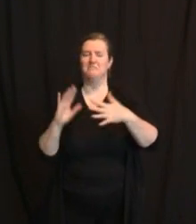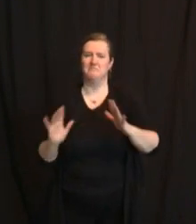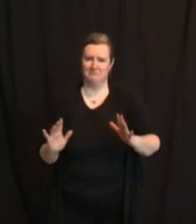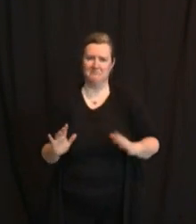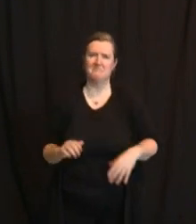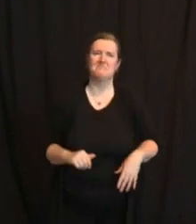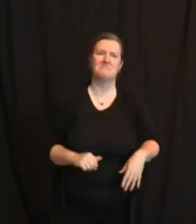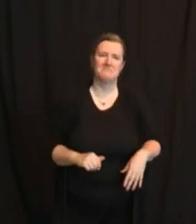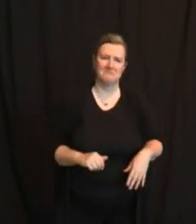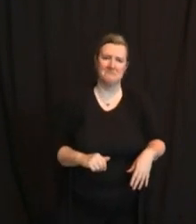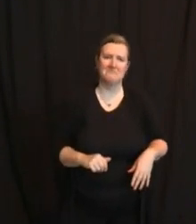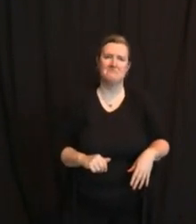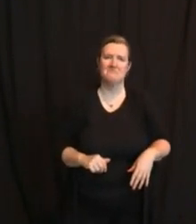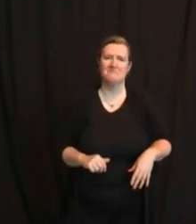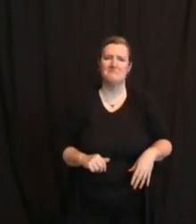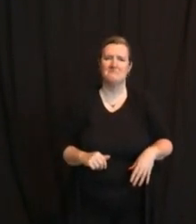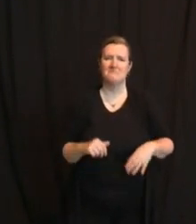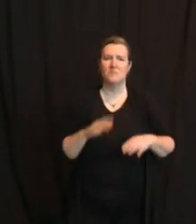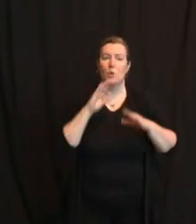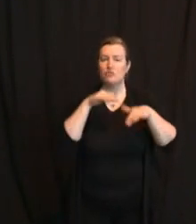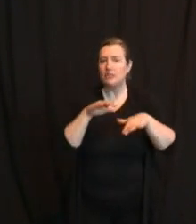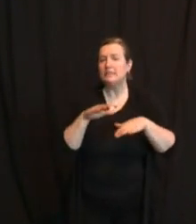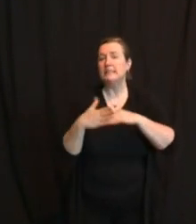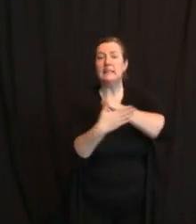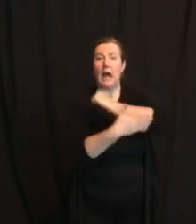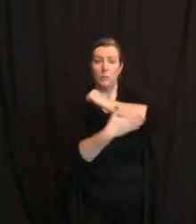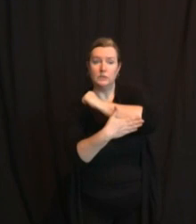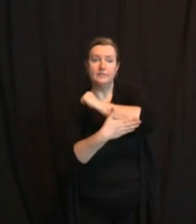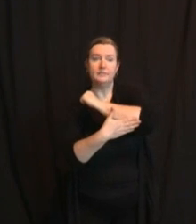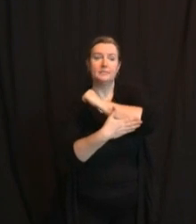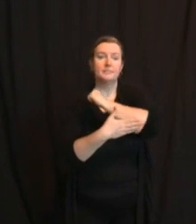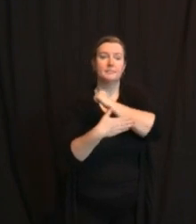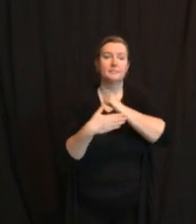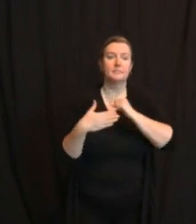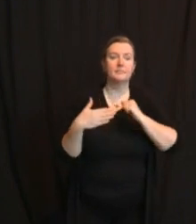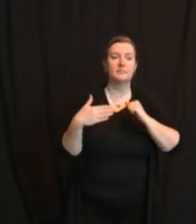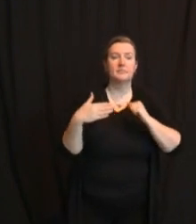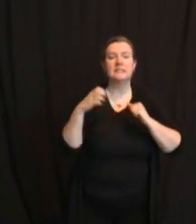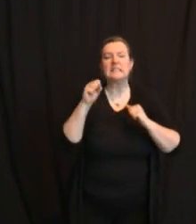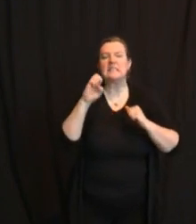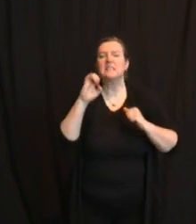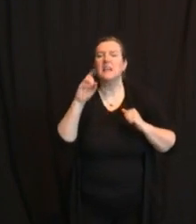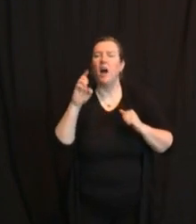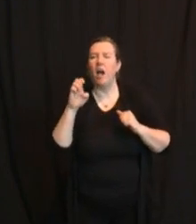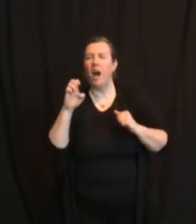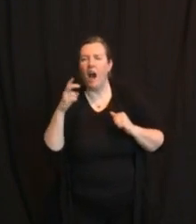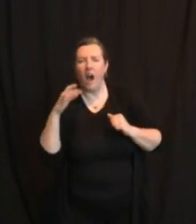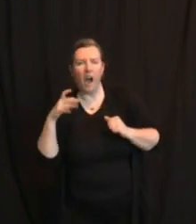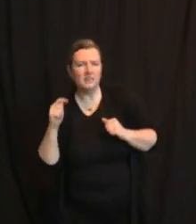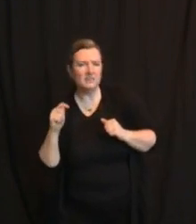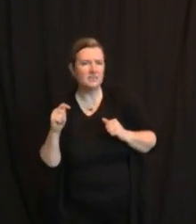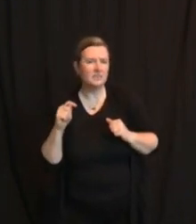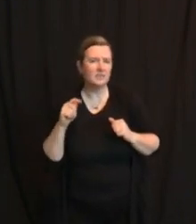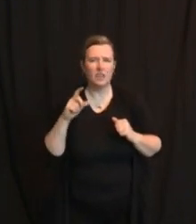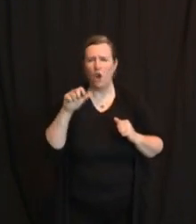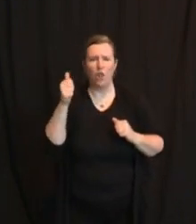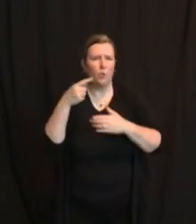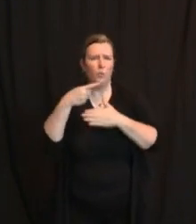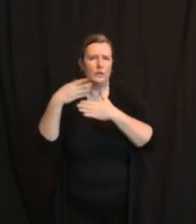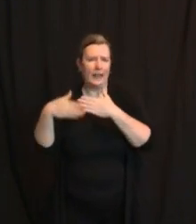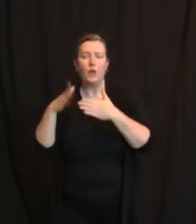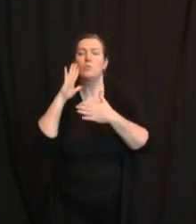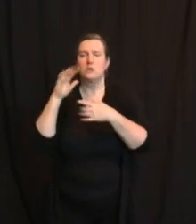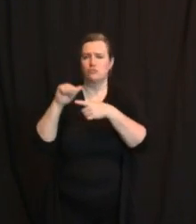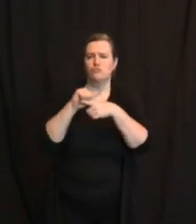with Ocean City, Strathmere, and Sea Isle, is to have a dry run this Saturday for capacity